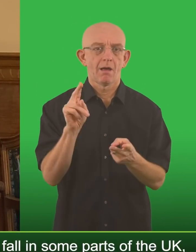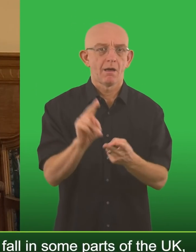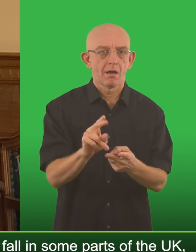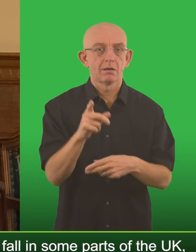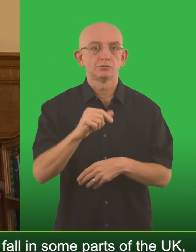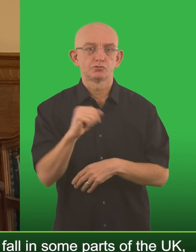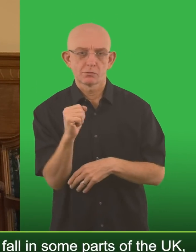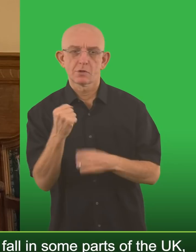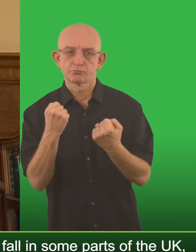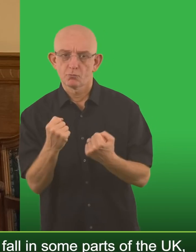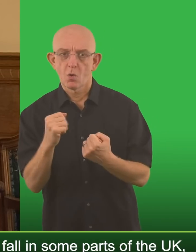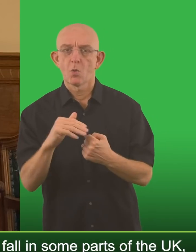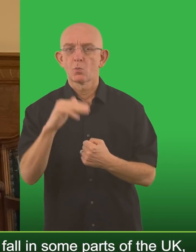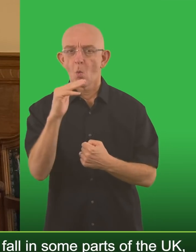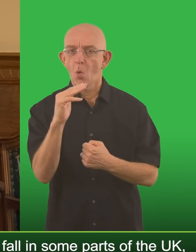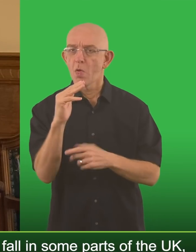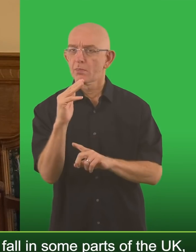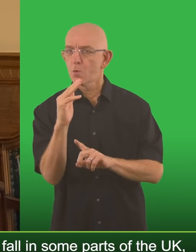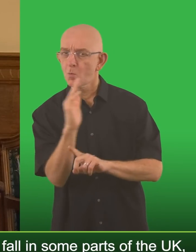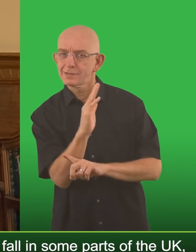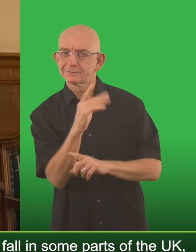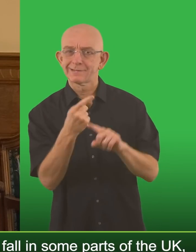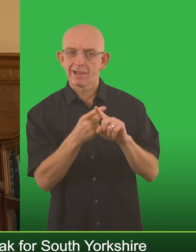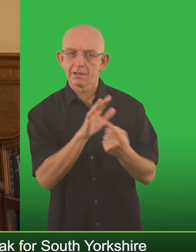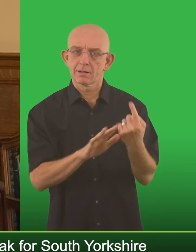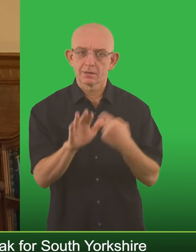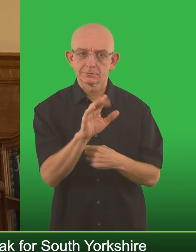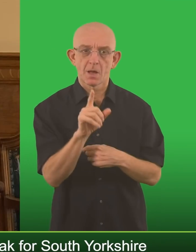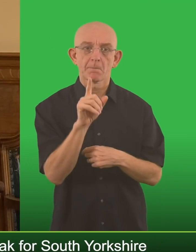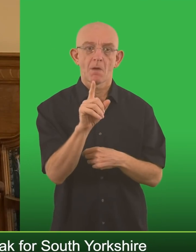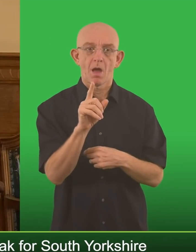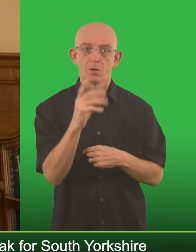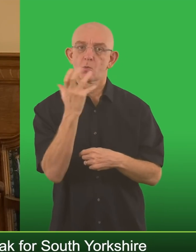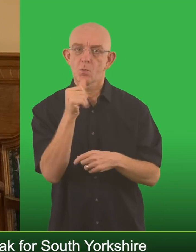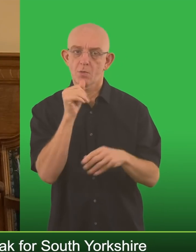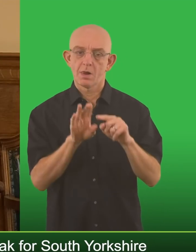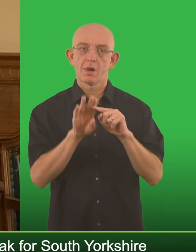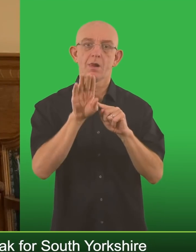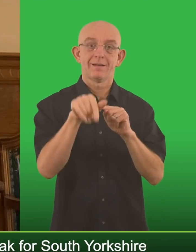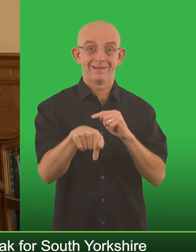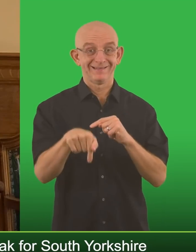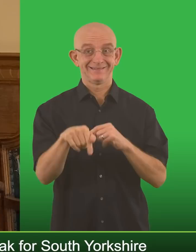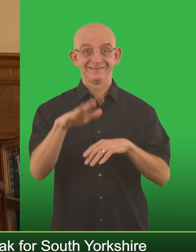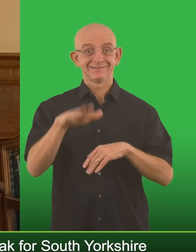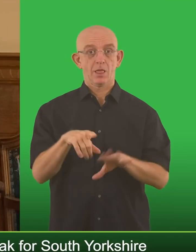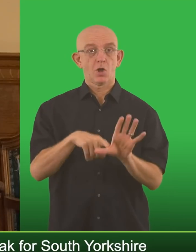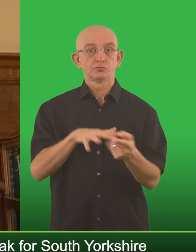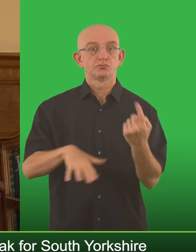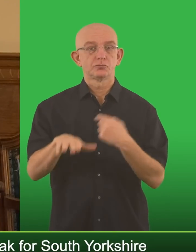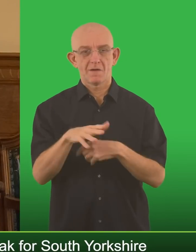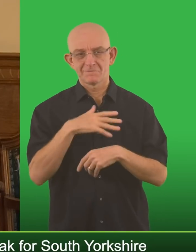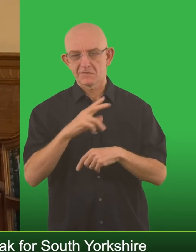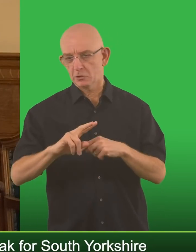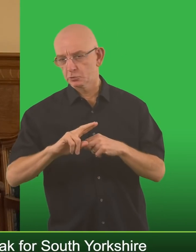some parts of the UK, certainly Scotland, possibly in some parts of northwest England. So there will be a peak. My sense is the peak for South